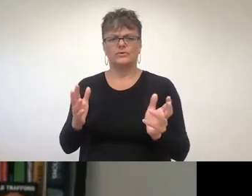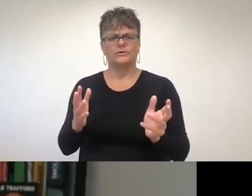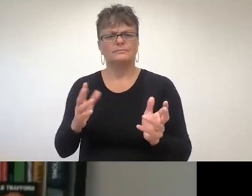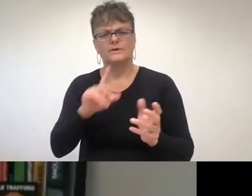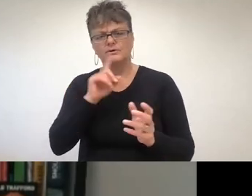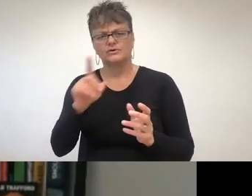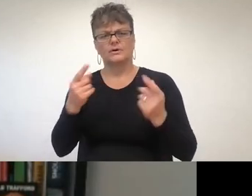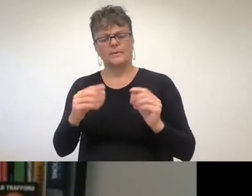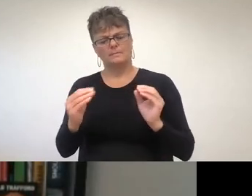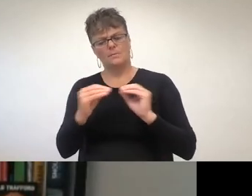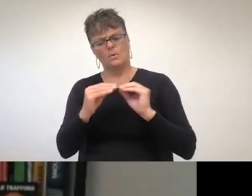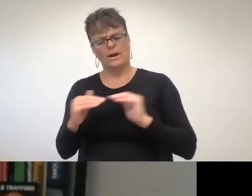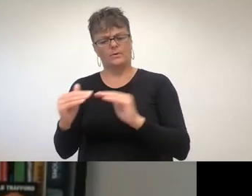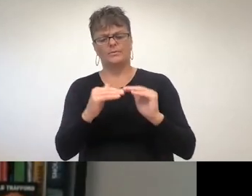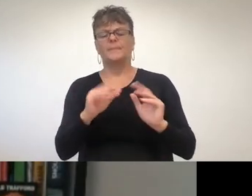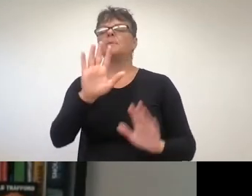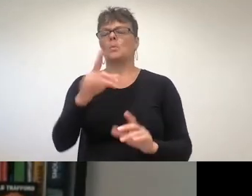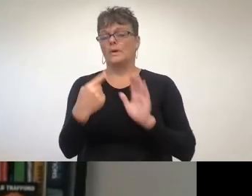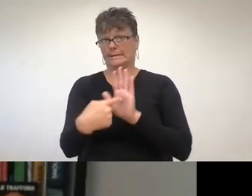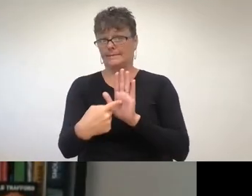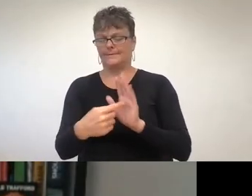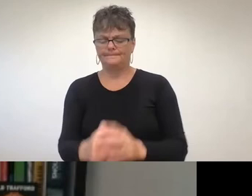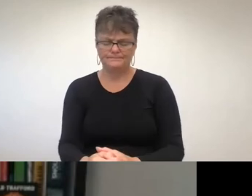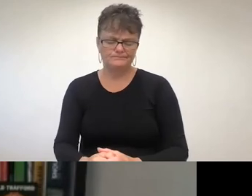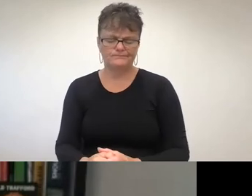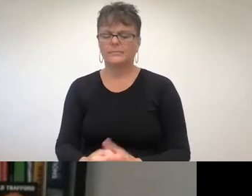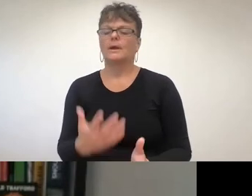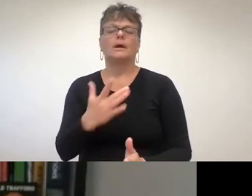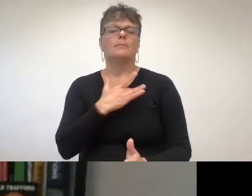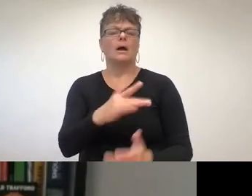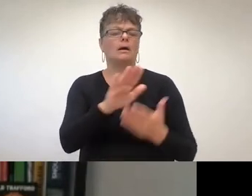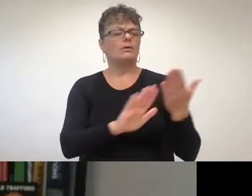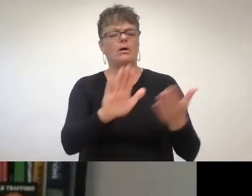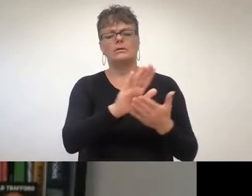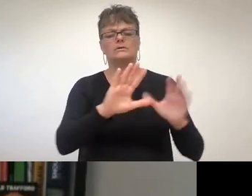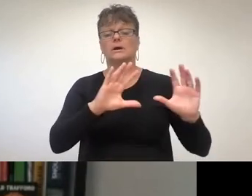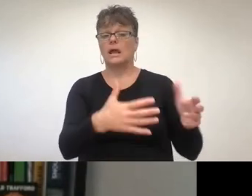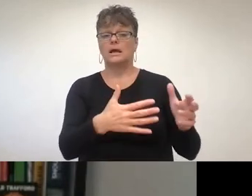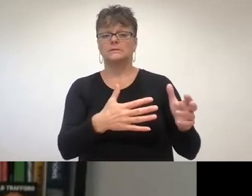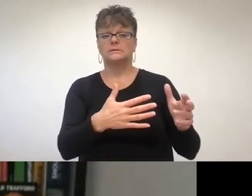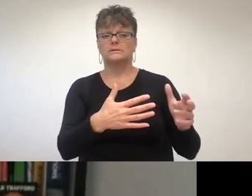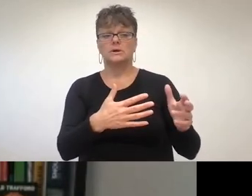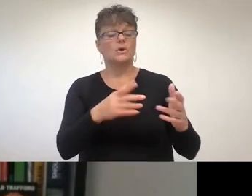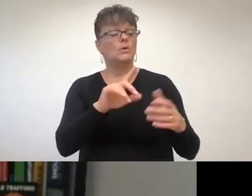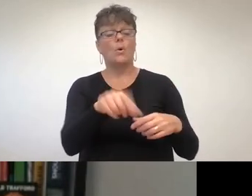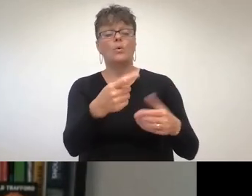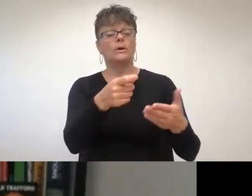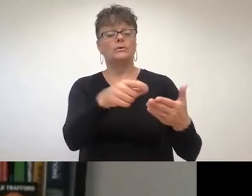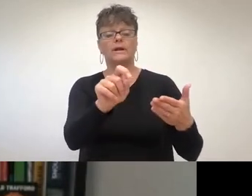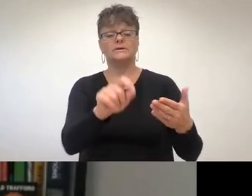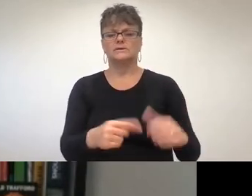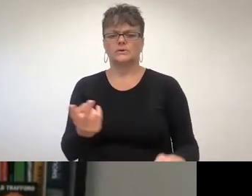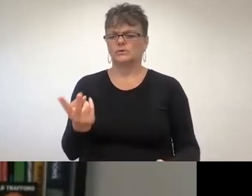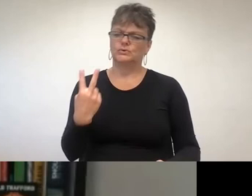assessing our students. Here's a classic example, a very traditional college class where the only thing that students get graded on are two major